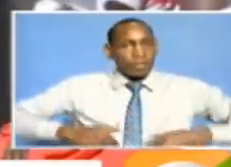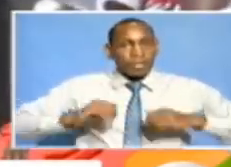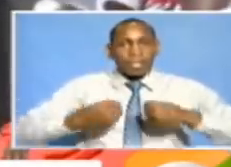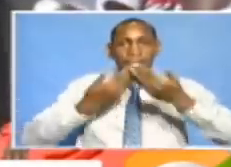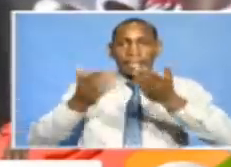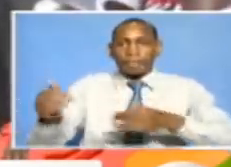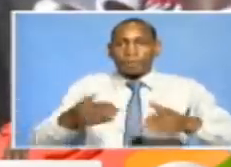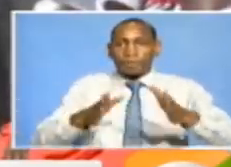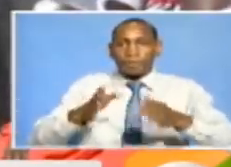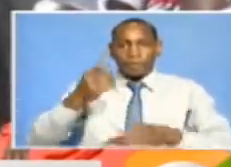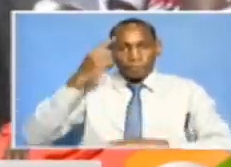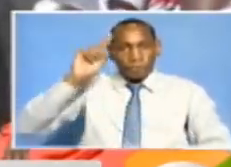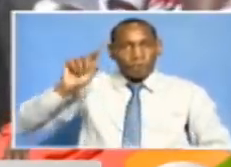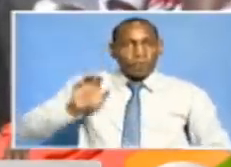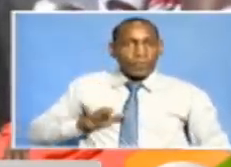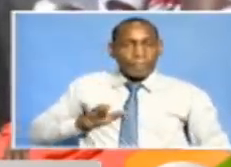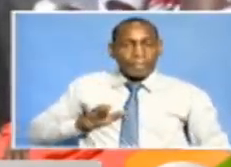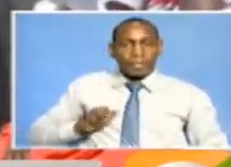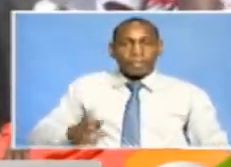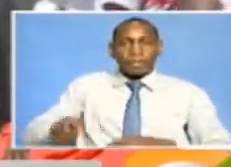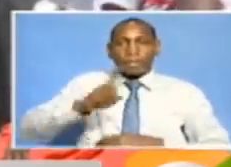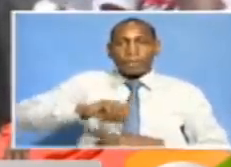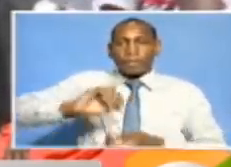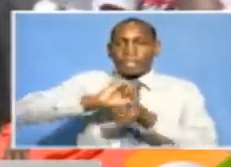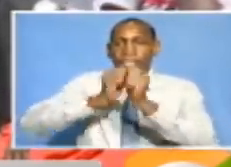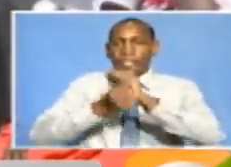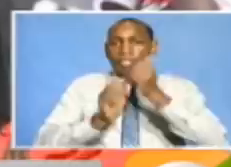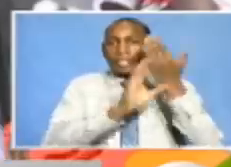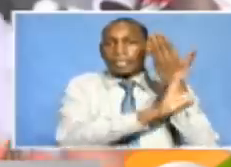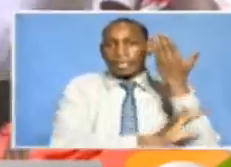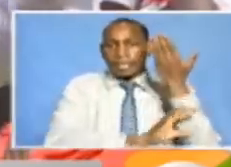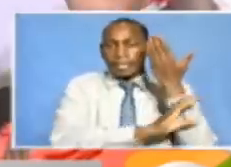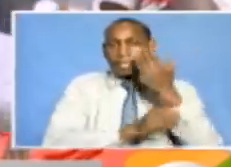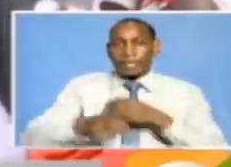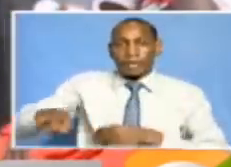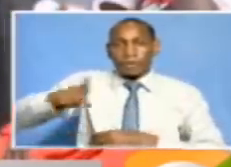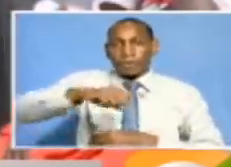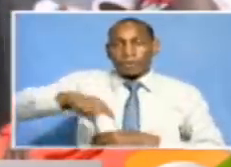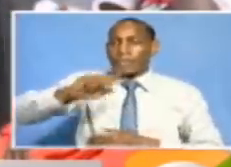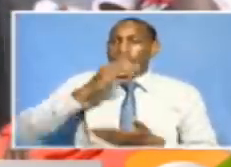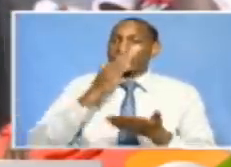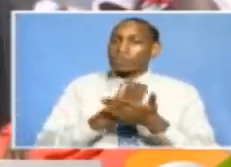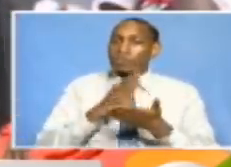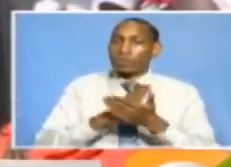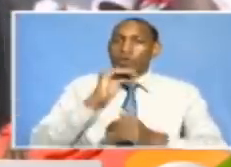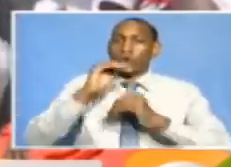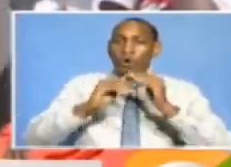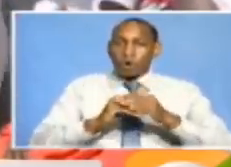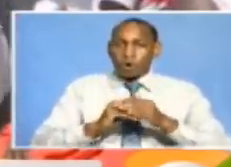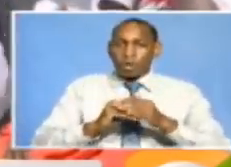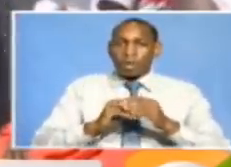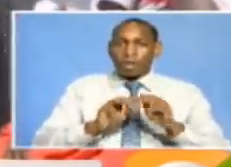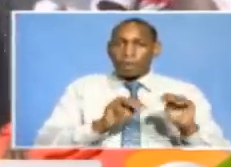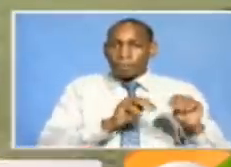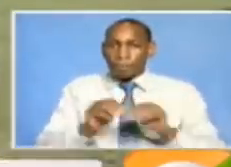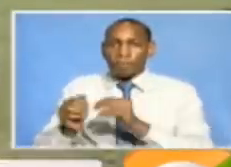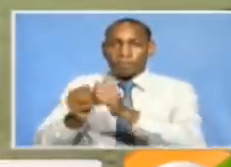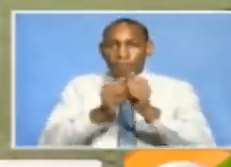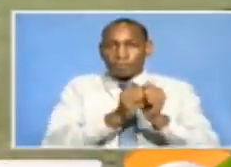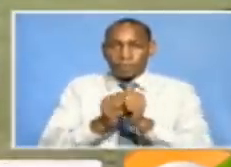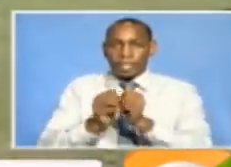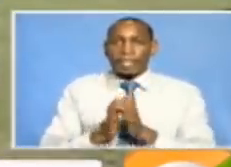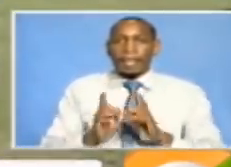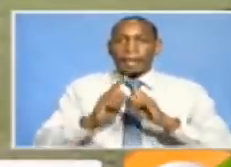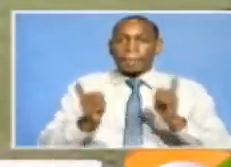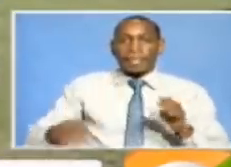give opportunity to women. We transform our country and we make sure that we are all moving together. But on the